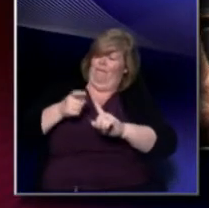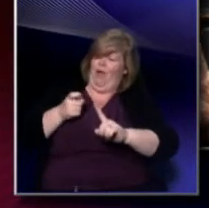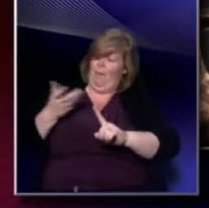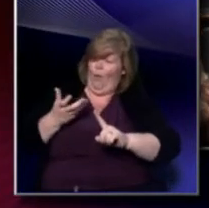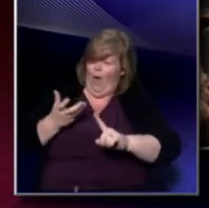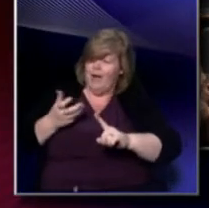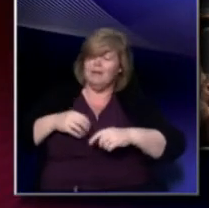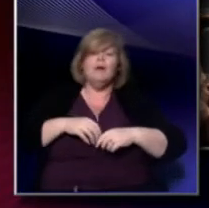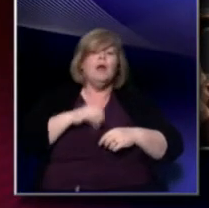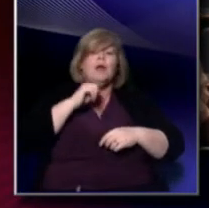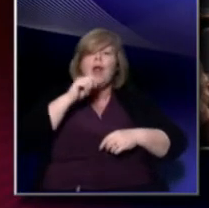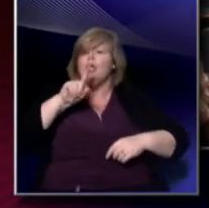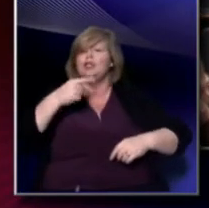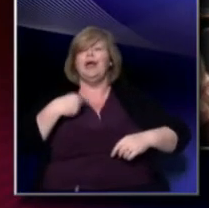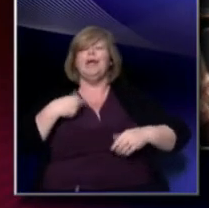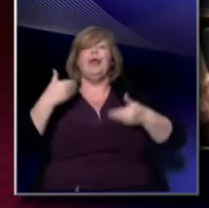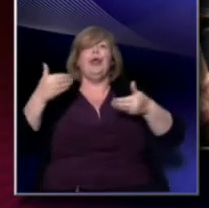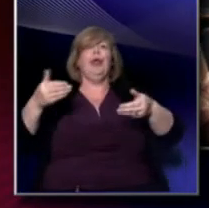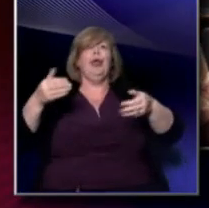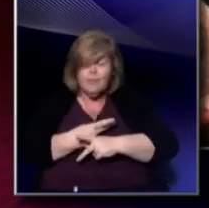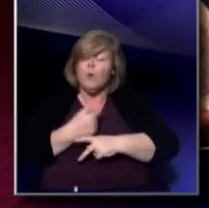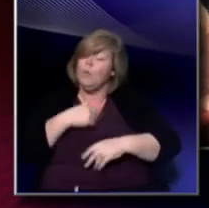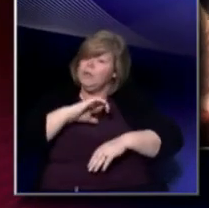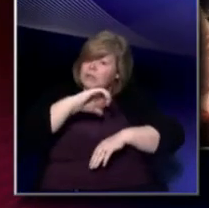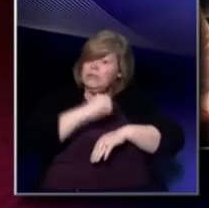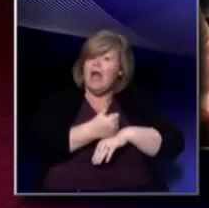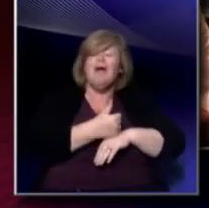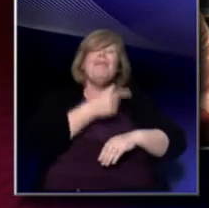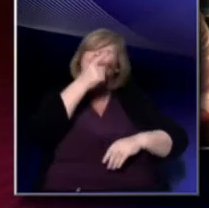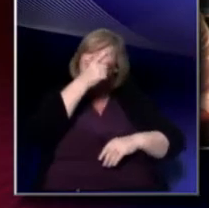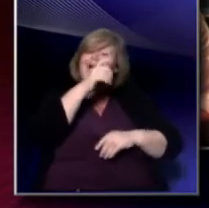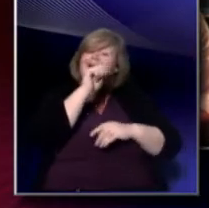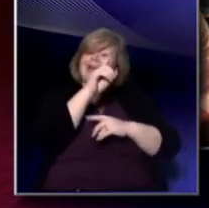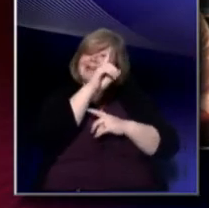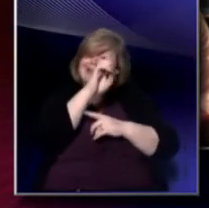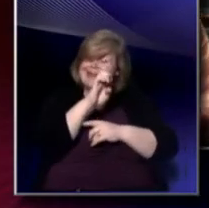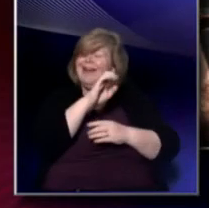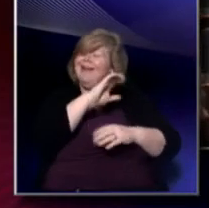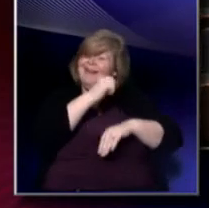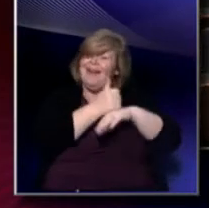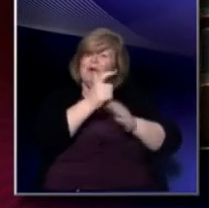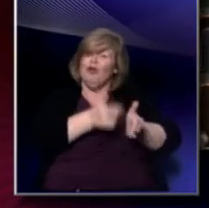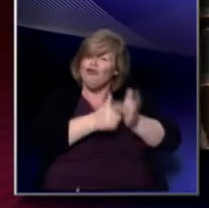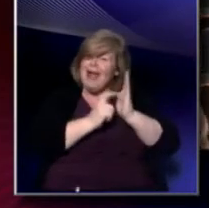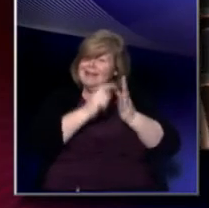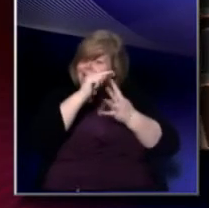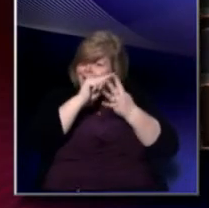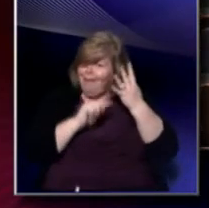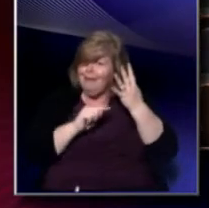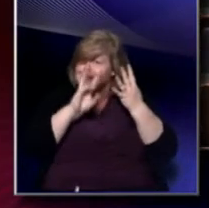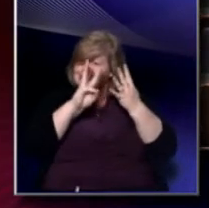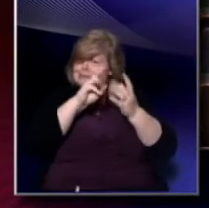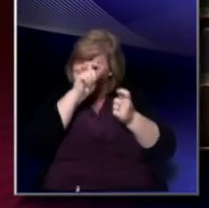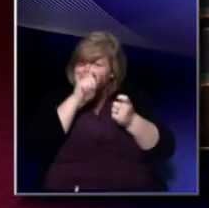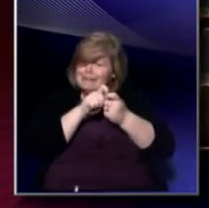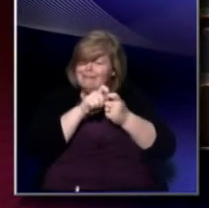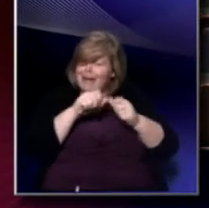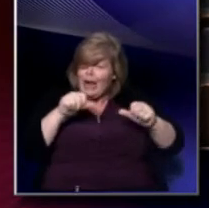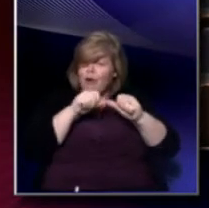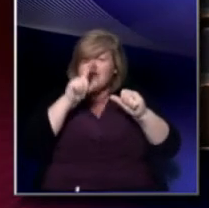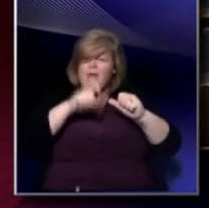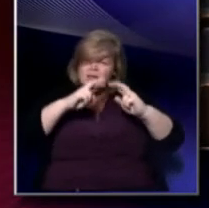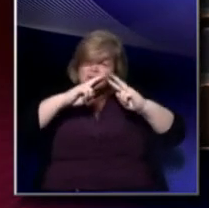we grabbed out of the air, but there was a comprehensive need that said, these are some six specific areas we want you to look